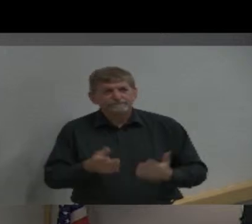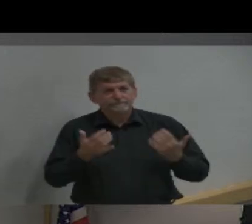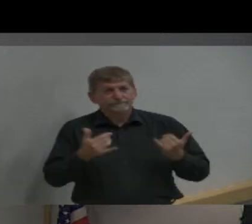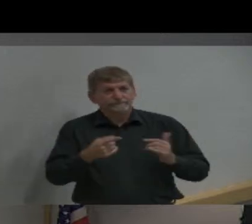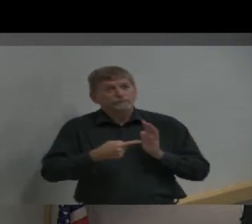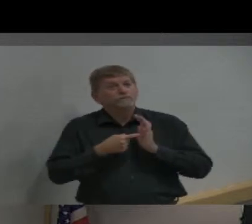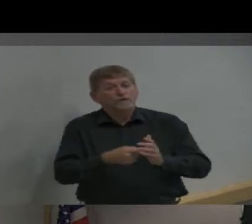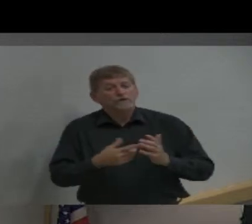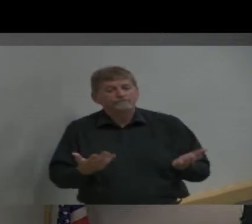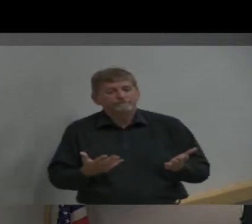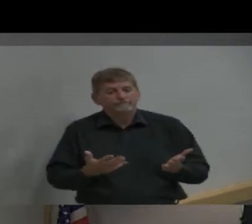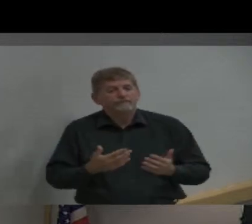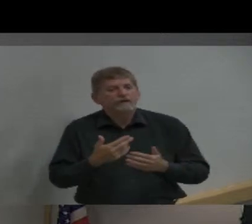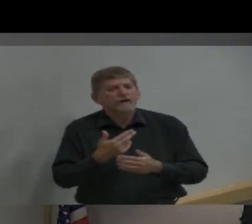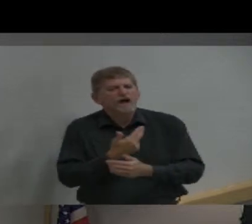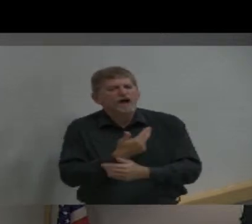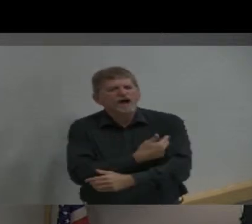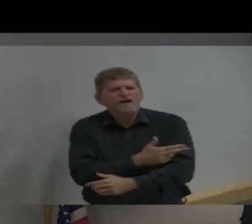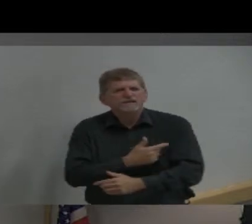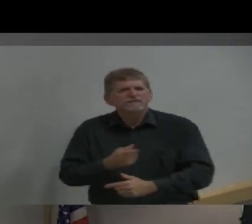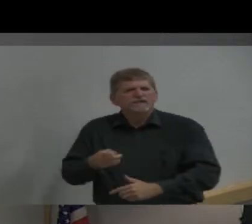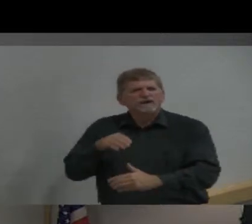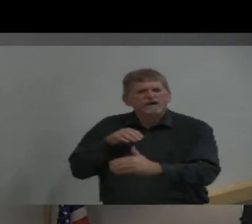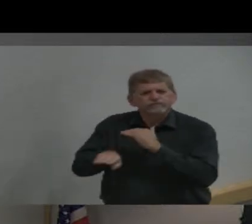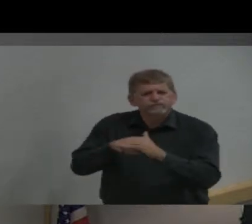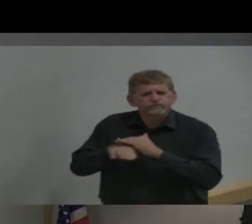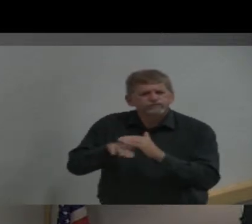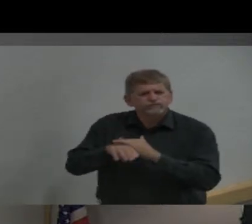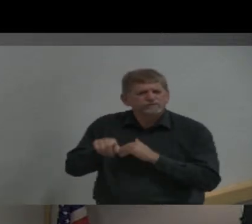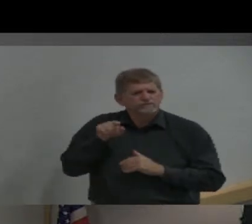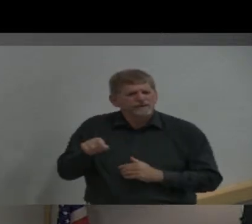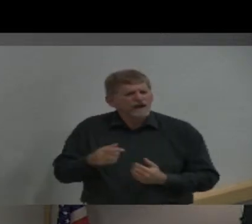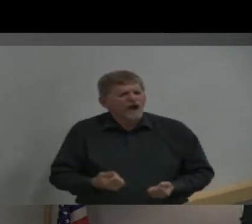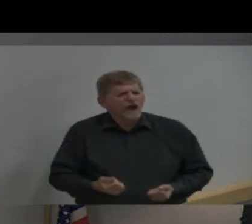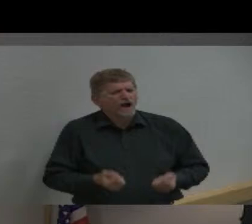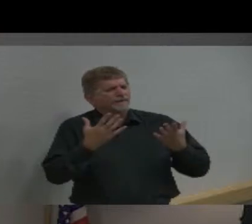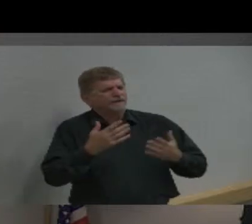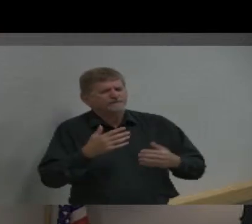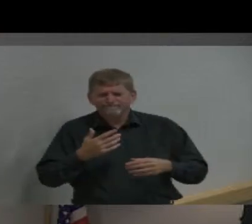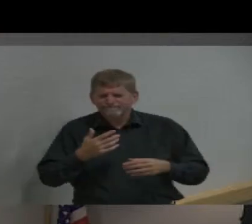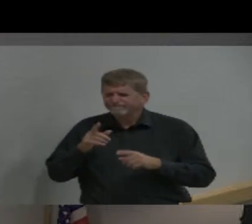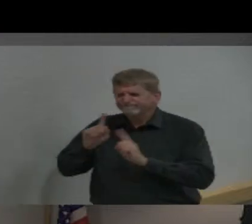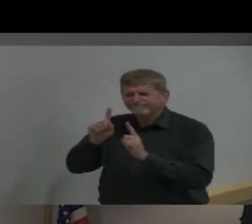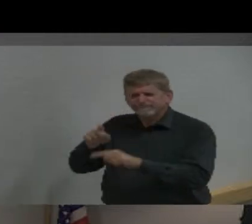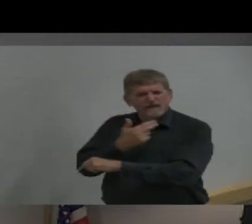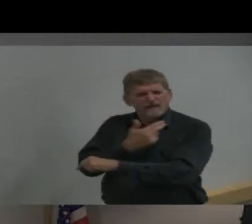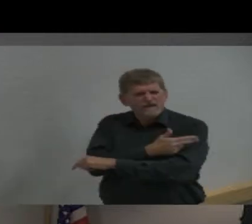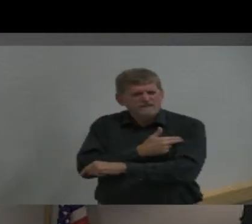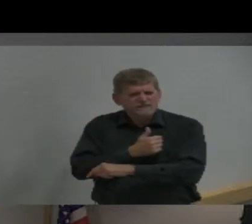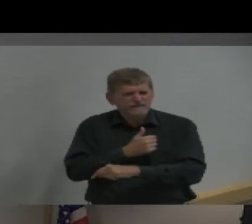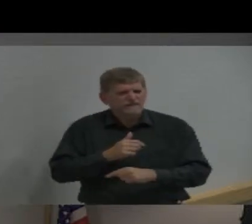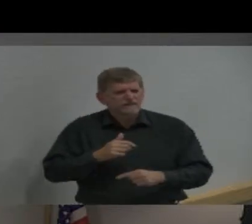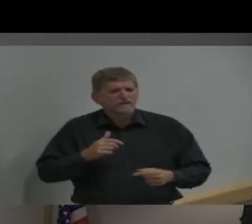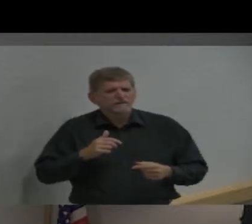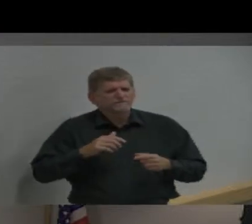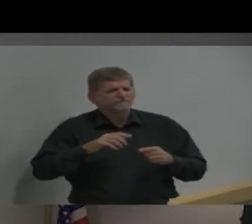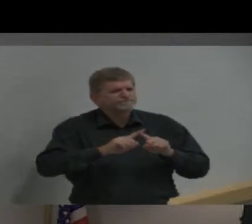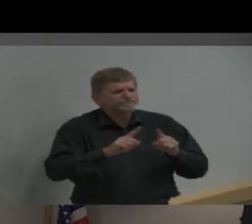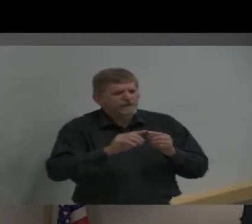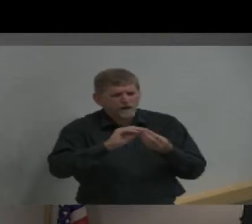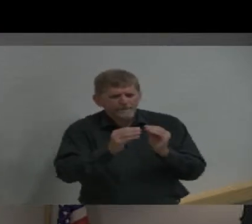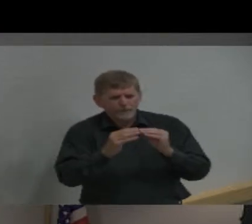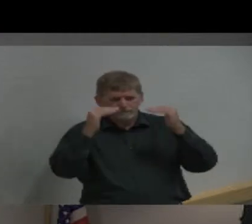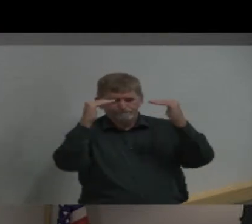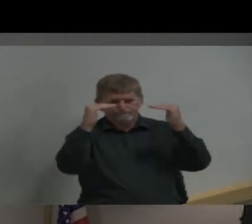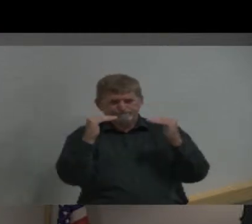This slide shows our COVID-19 hospitalizations, combined data for both of our local hospitals. These are the